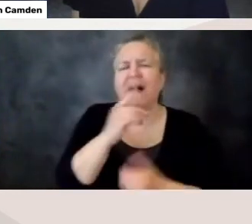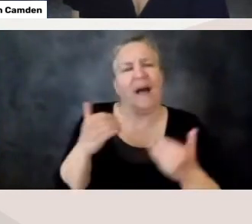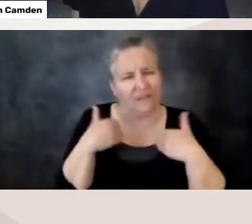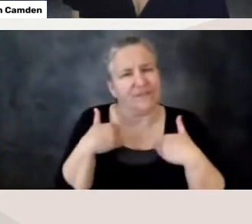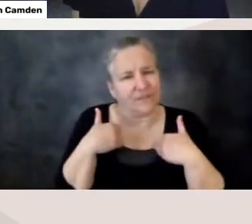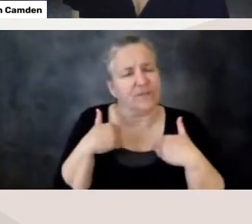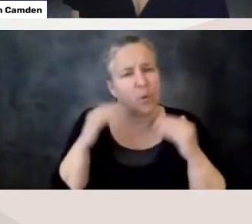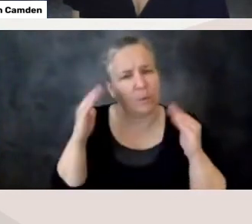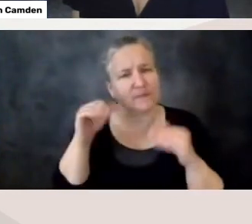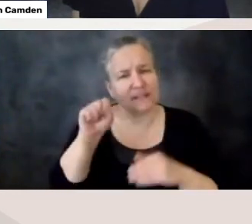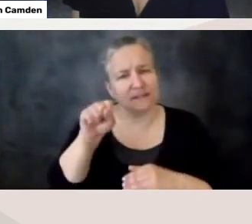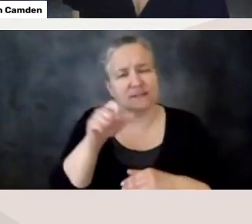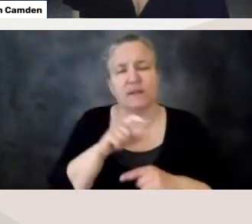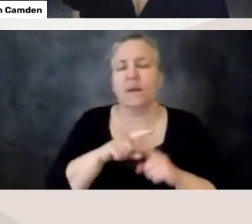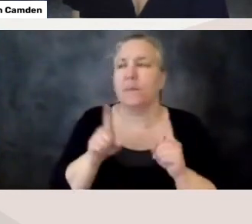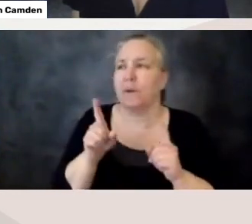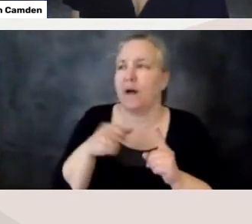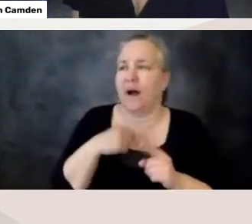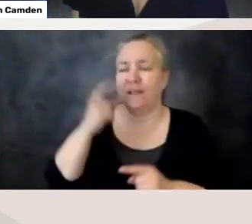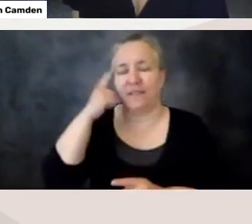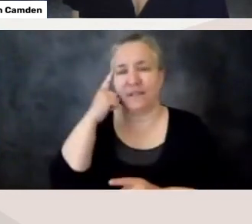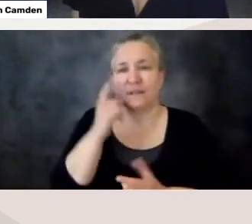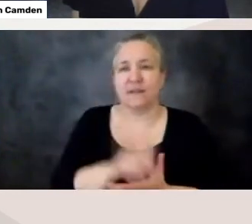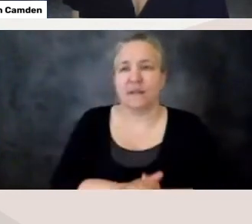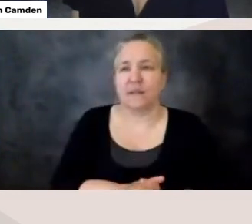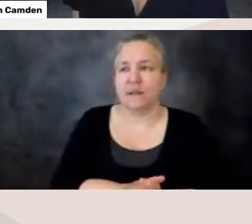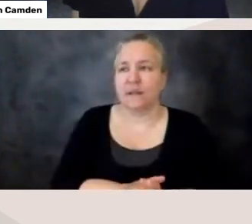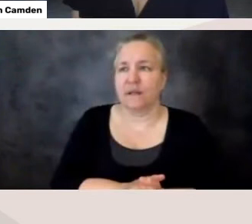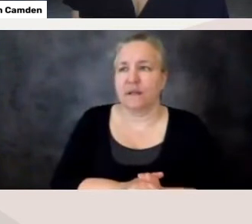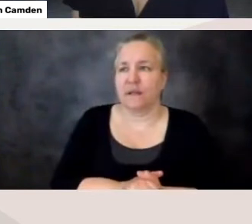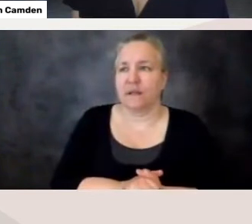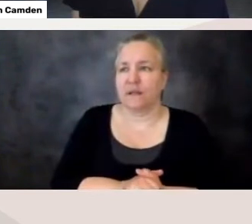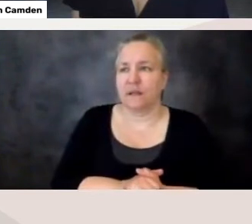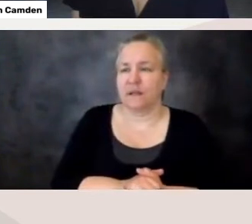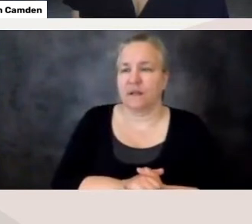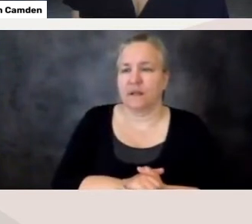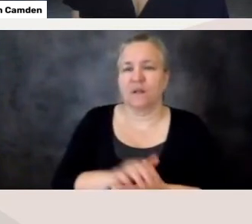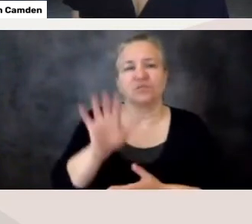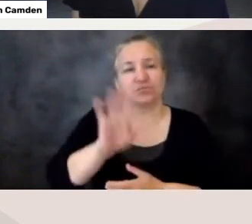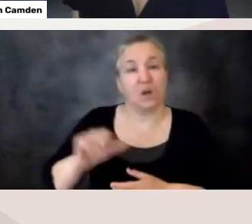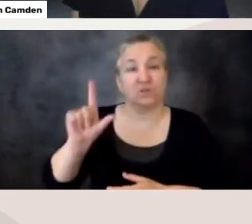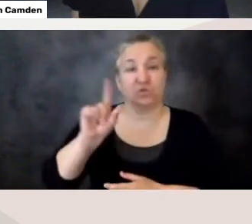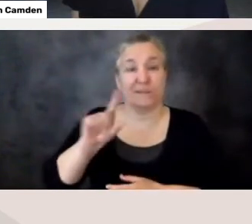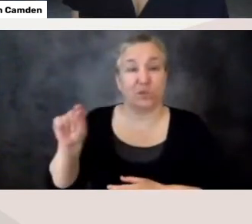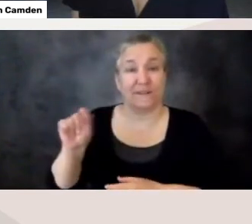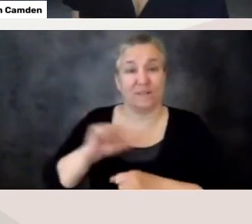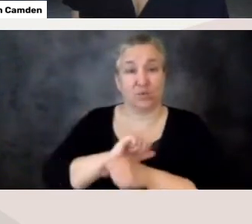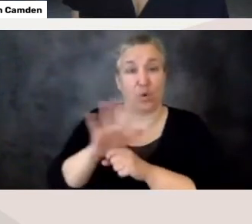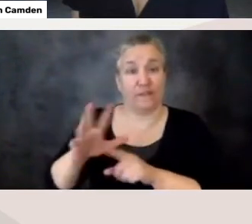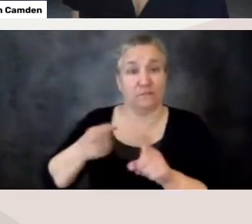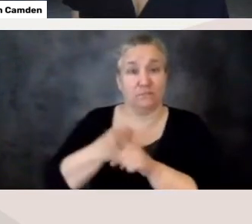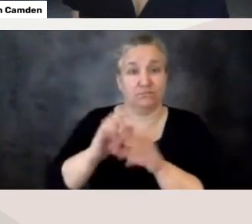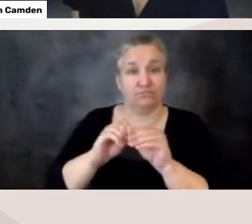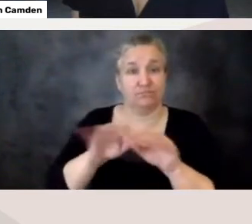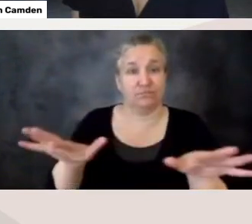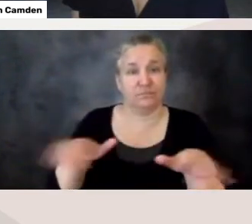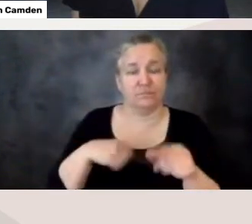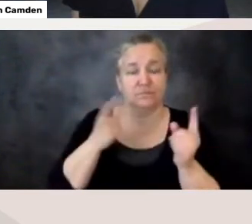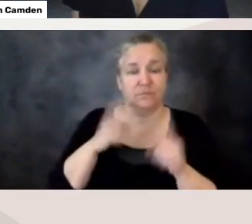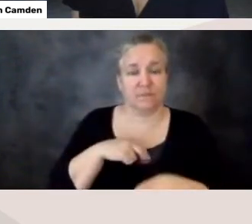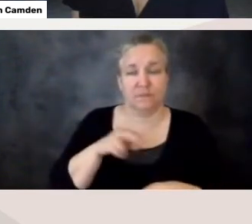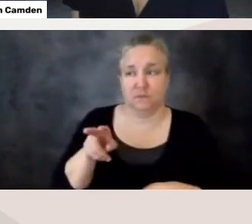but I think like around 2020 when COVID first started, I was